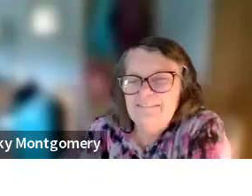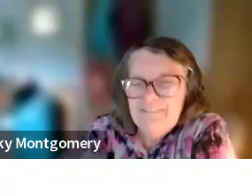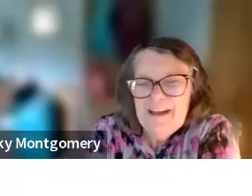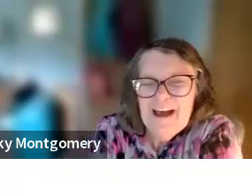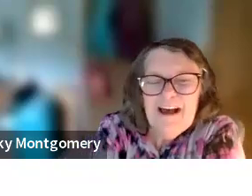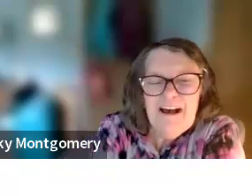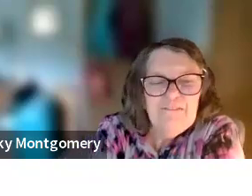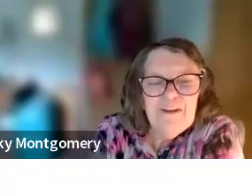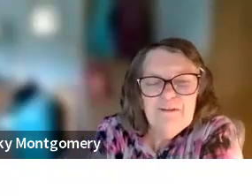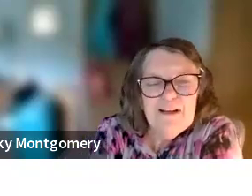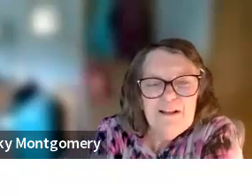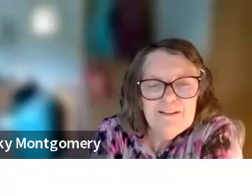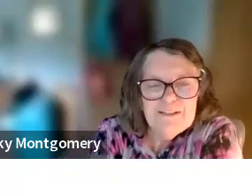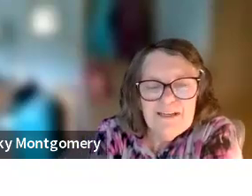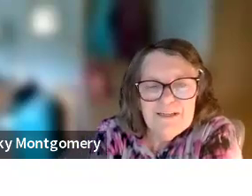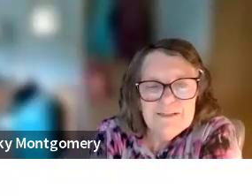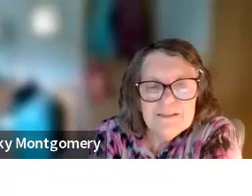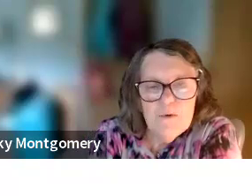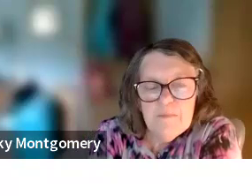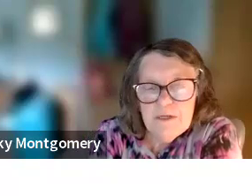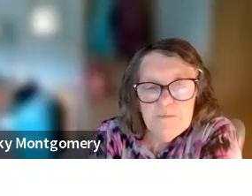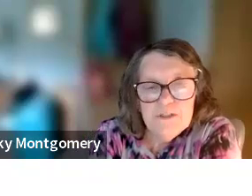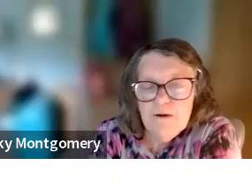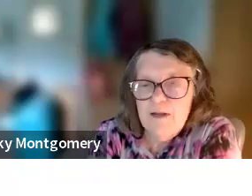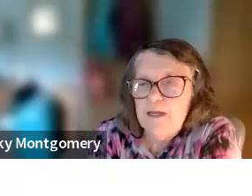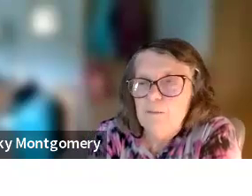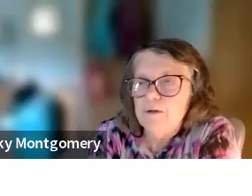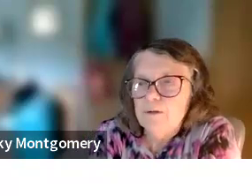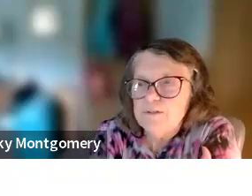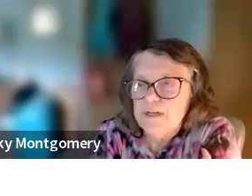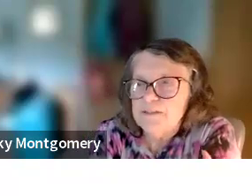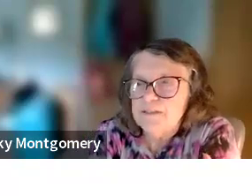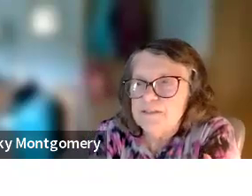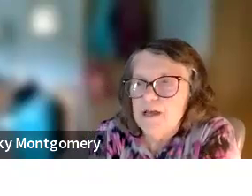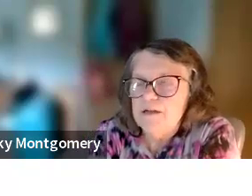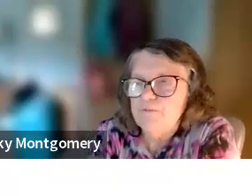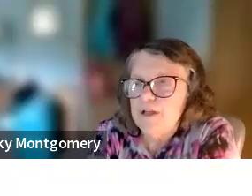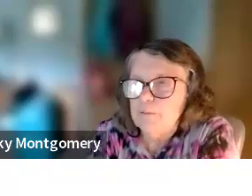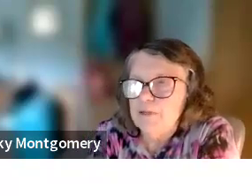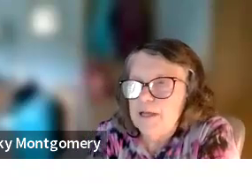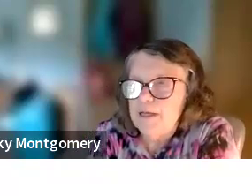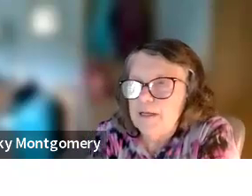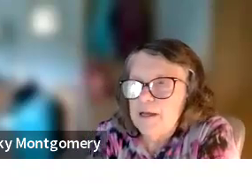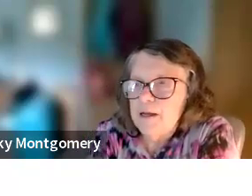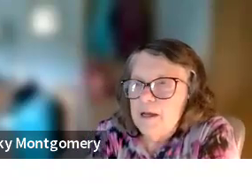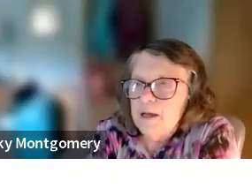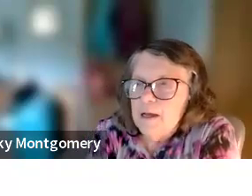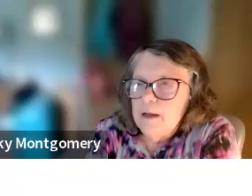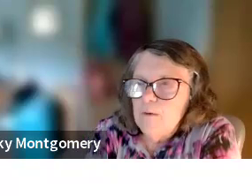base of hearing loss is a woman named Sherry Ebert, who says it's kind of like